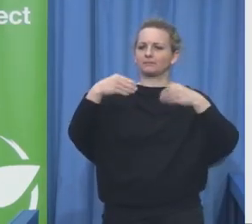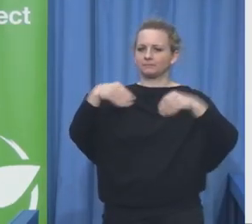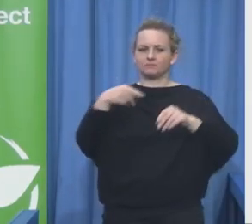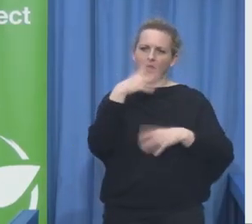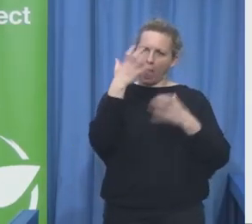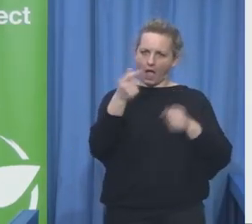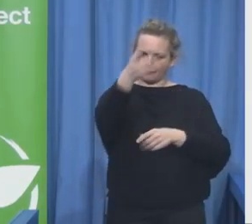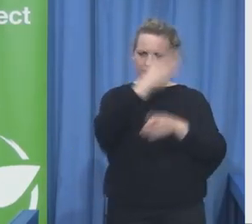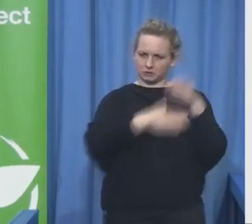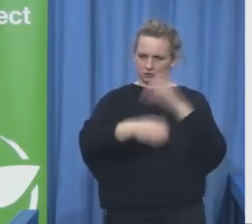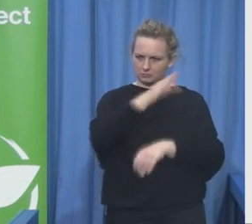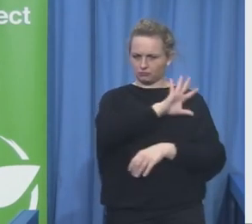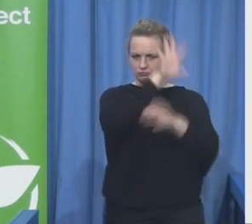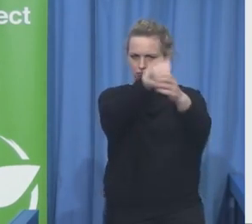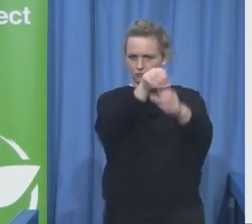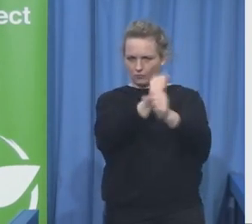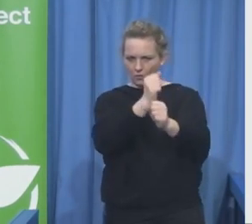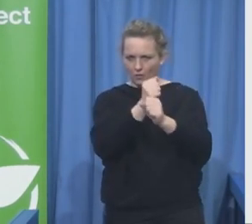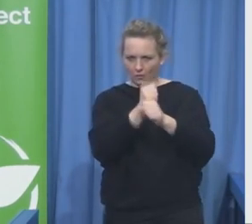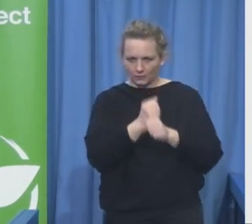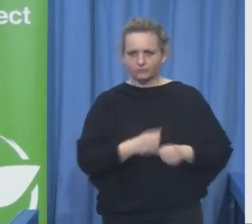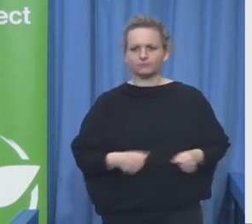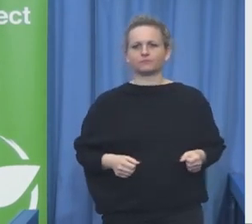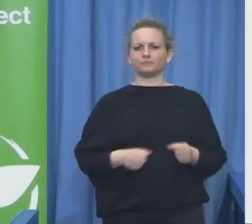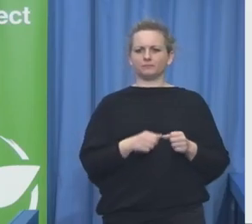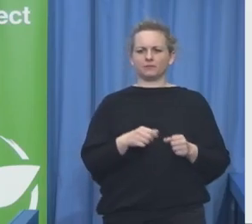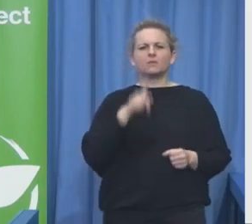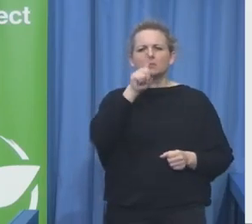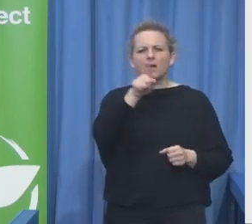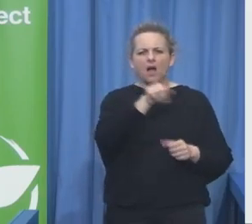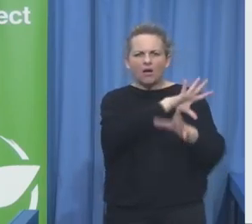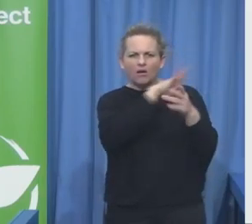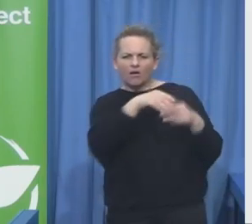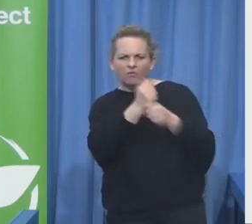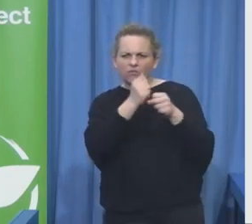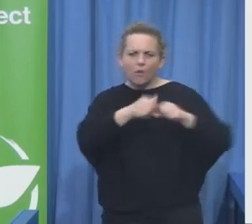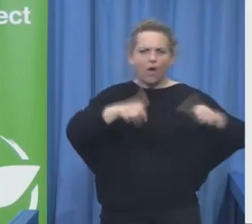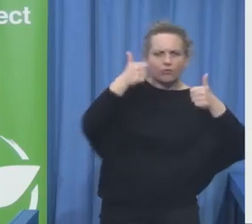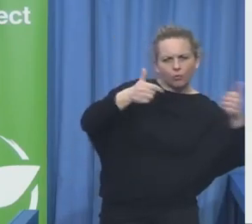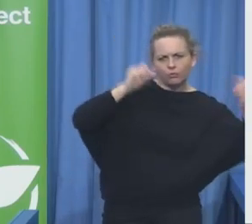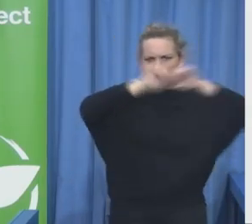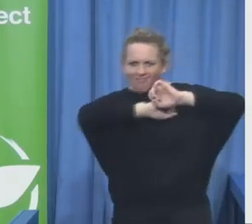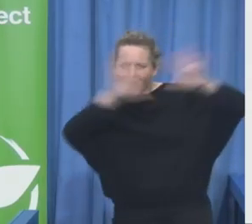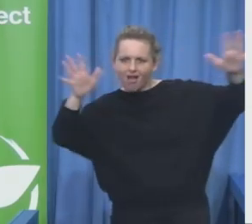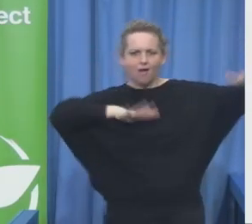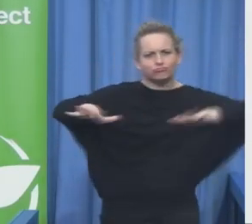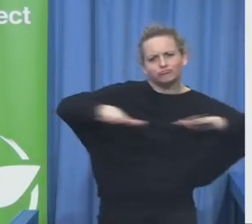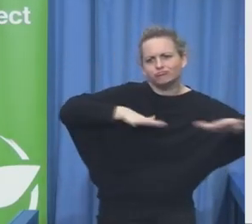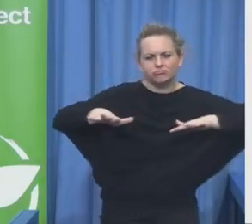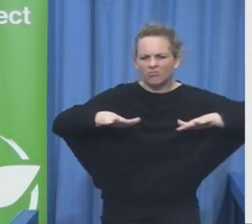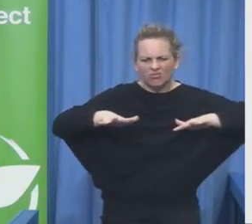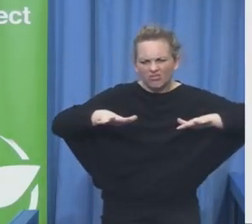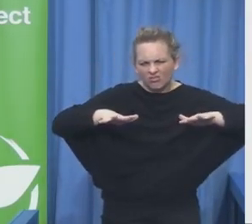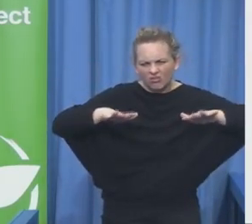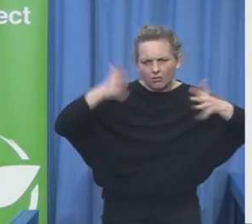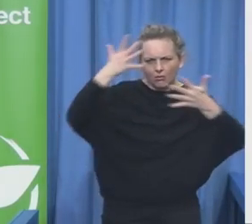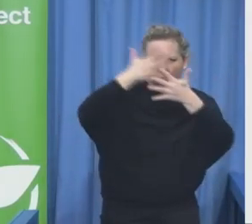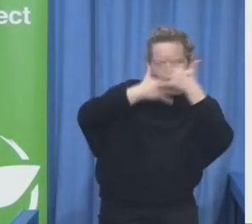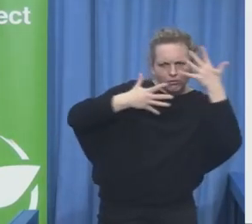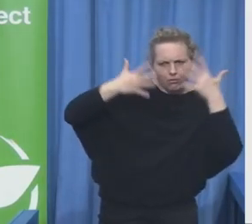what a reasonable accommodations process looks like is something that is fair, equitable,